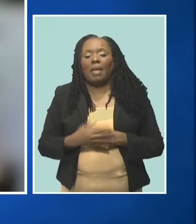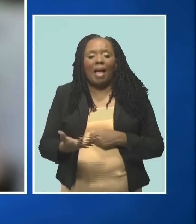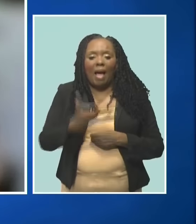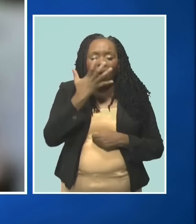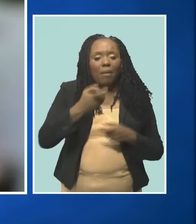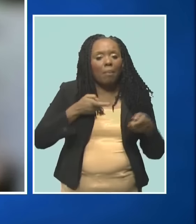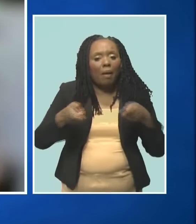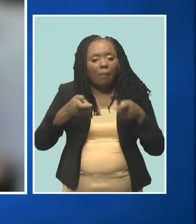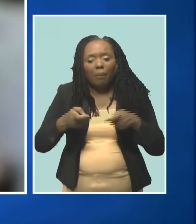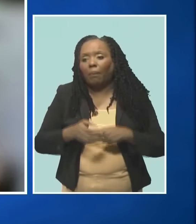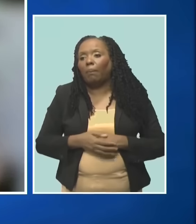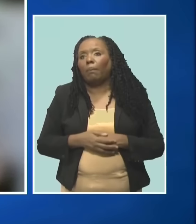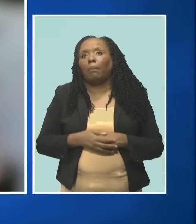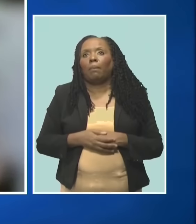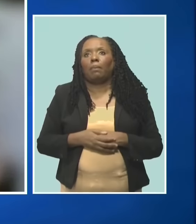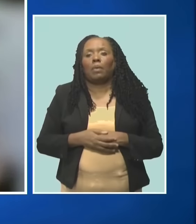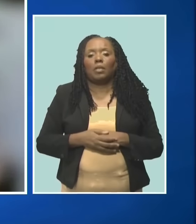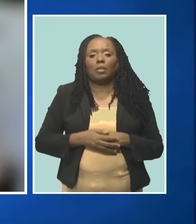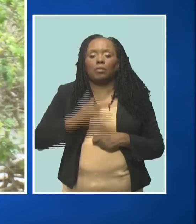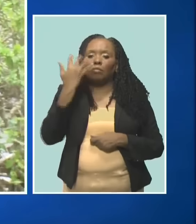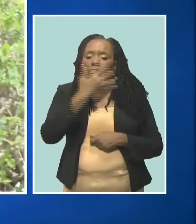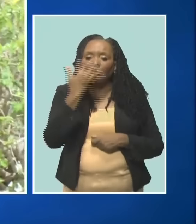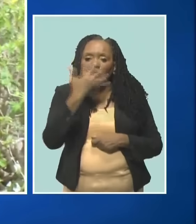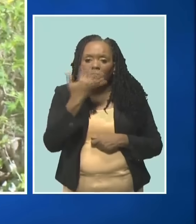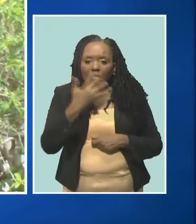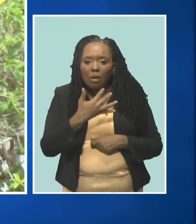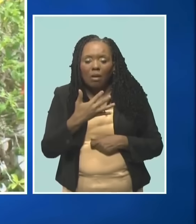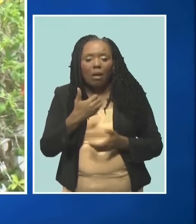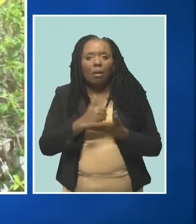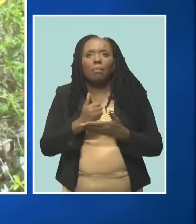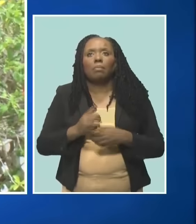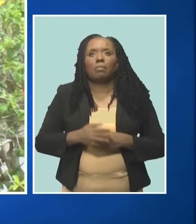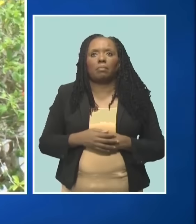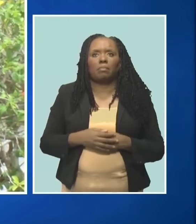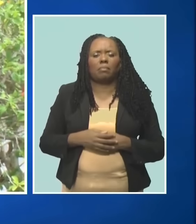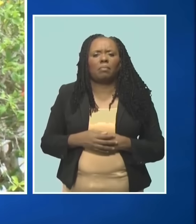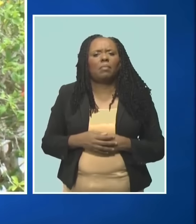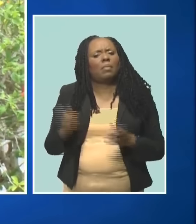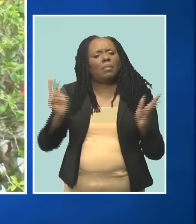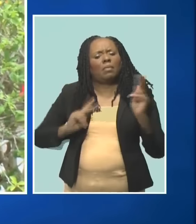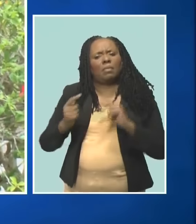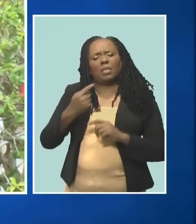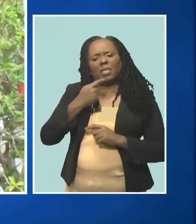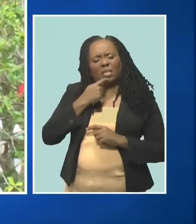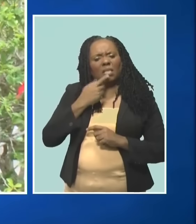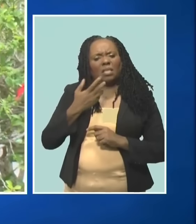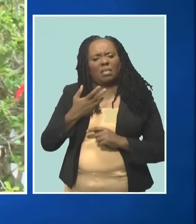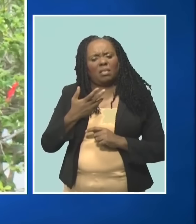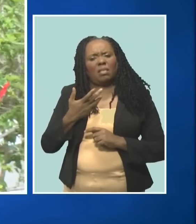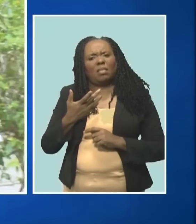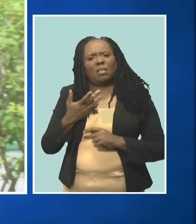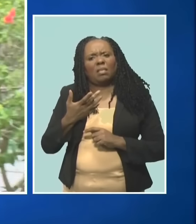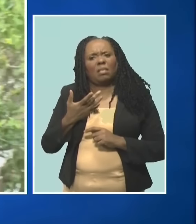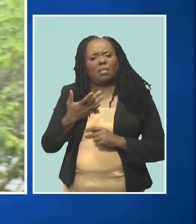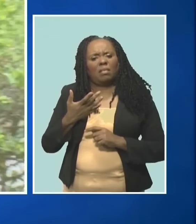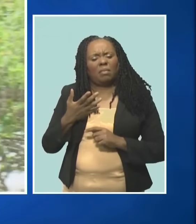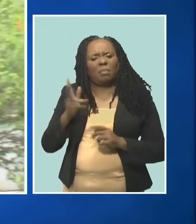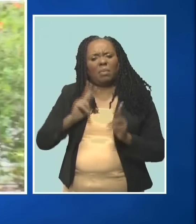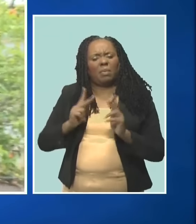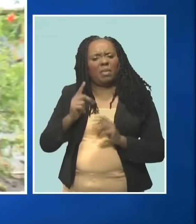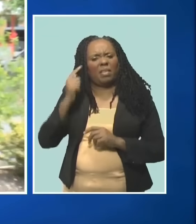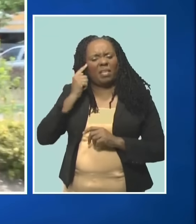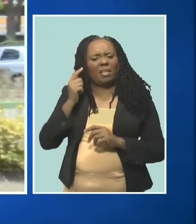rehabilitation, He also sought to dispel myths about the use of drugs, as he notes the care and treatment is not the same for